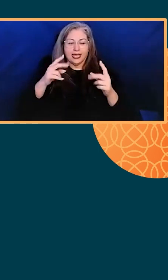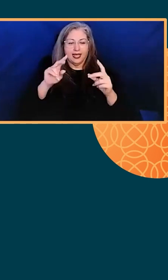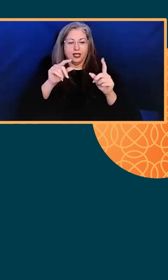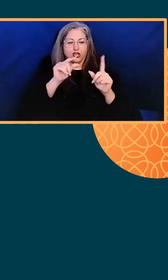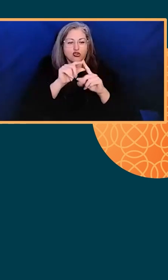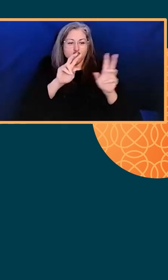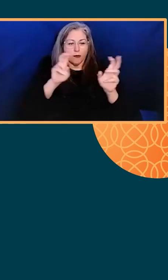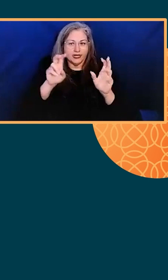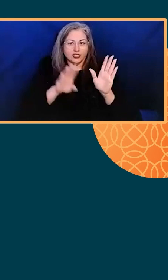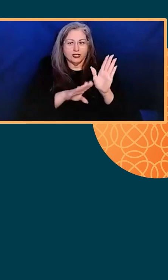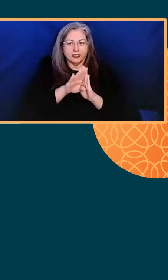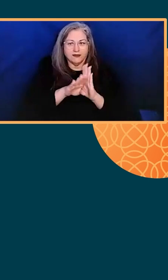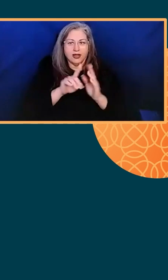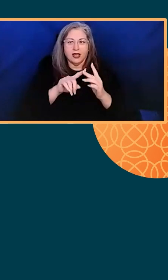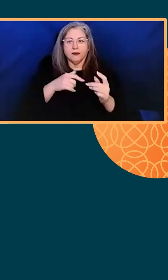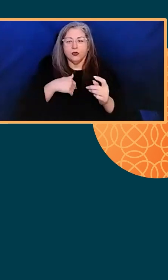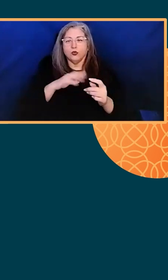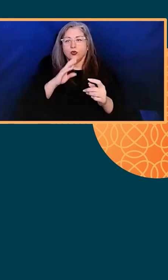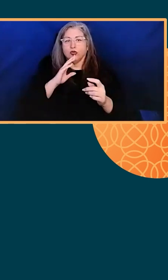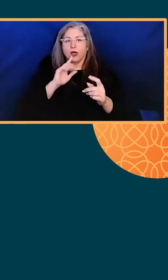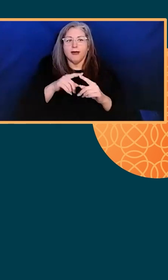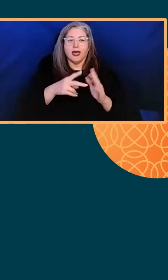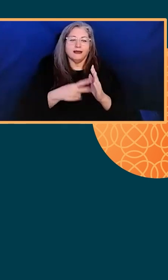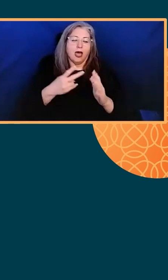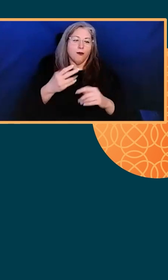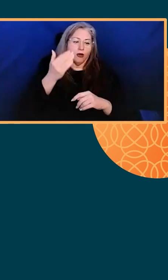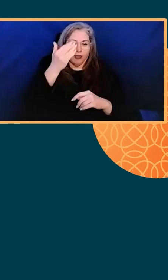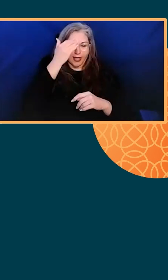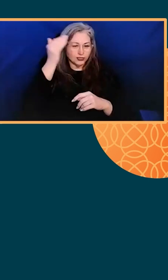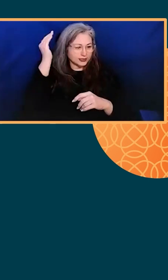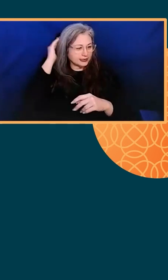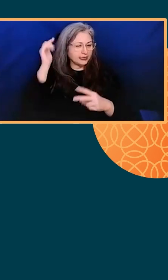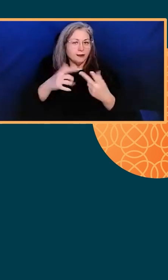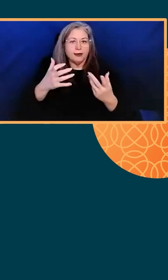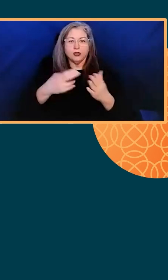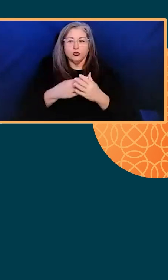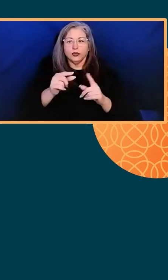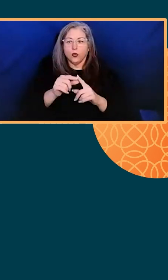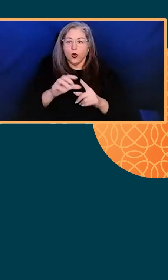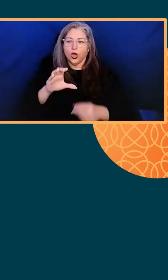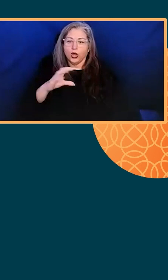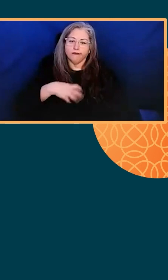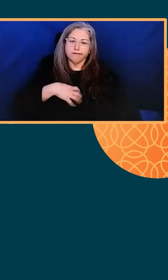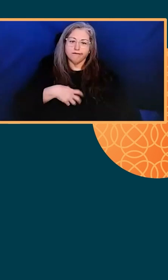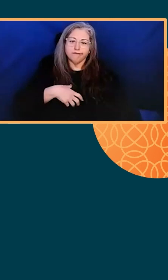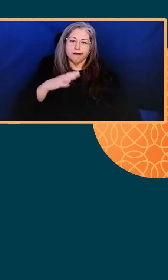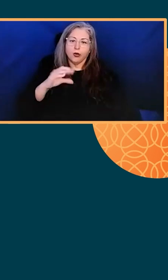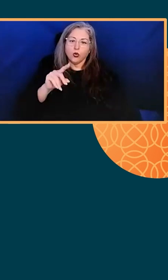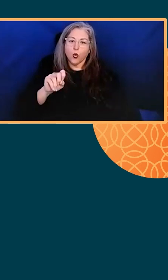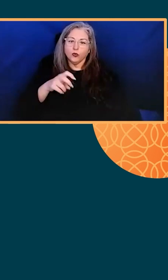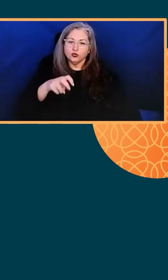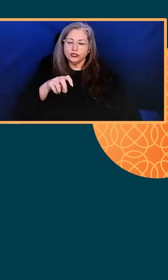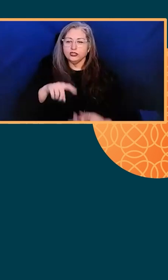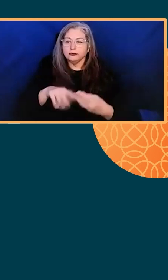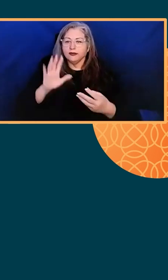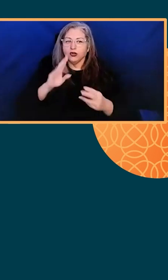terminology developing. We used to talk a lot about double consciousness, and now we might use the language code switching more. In the past, we might have used